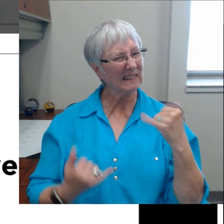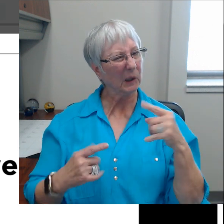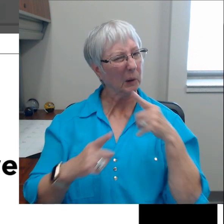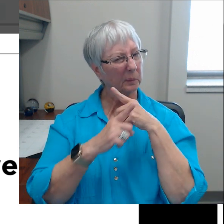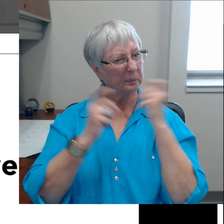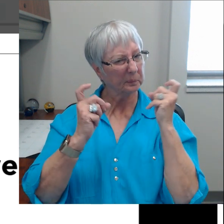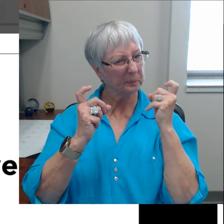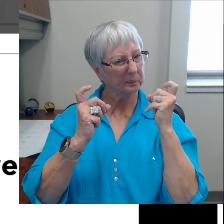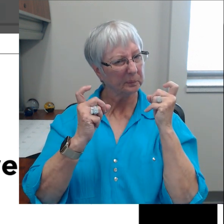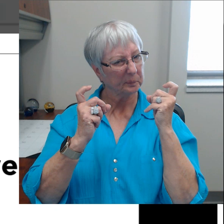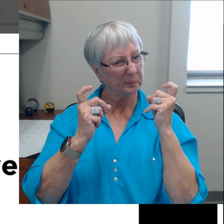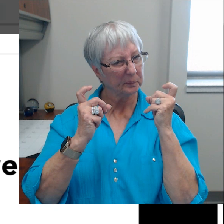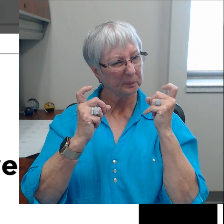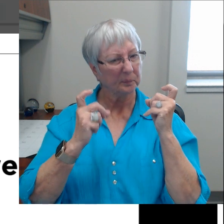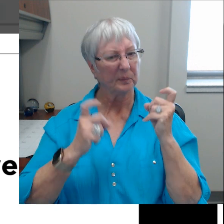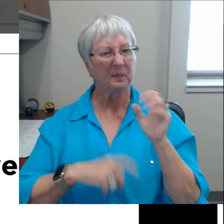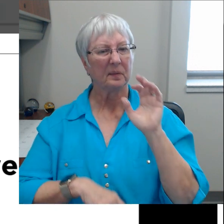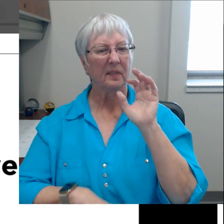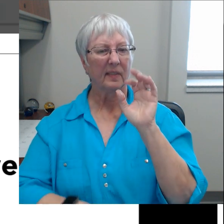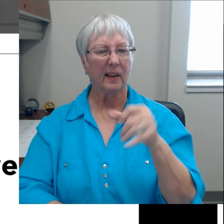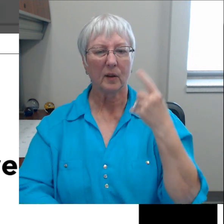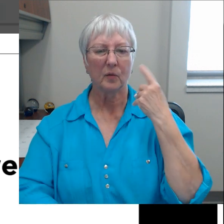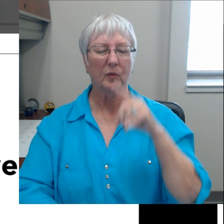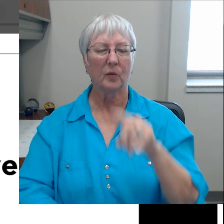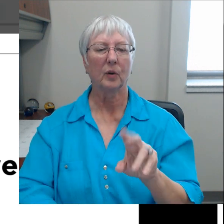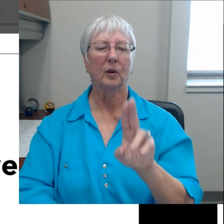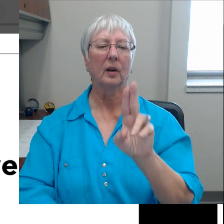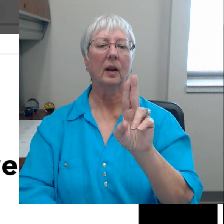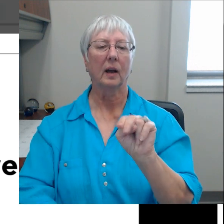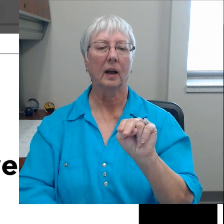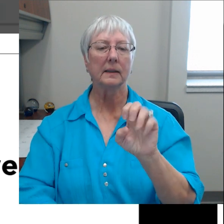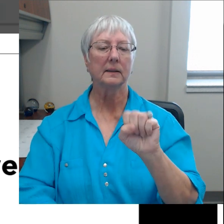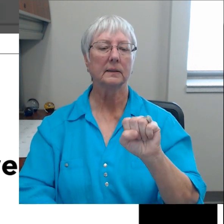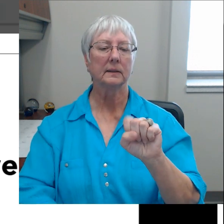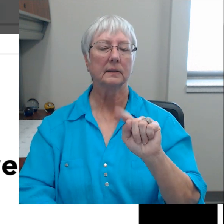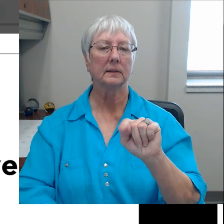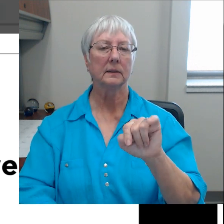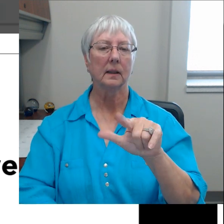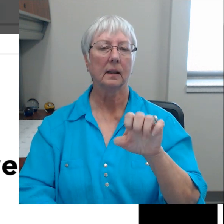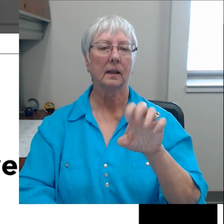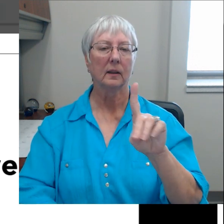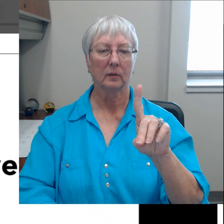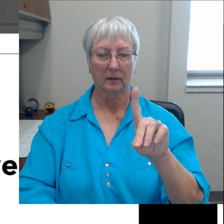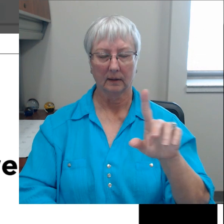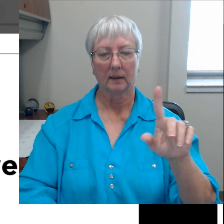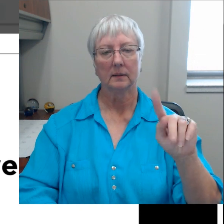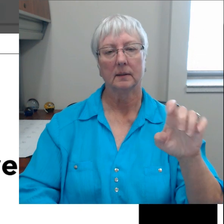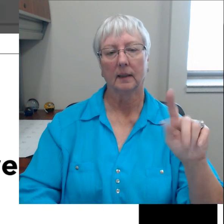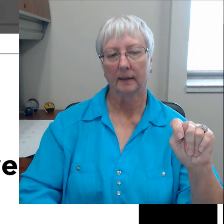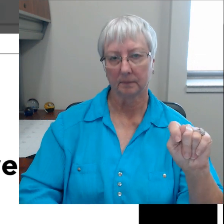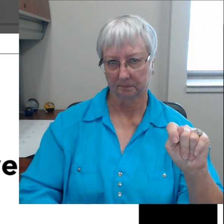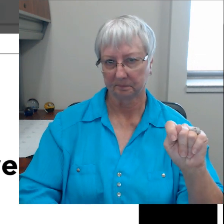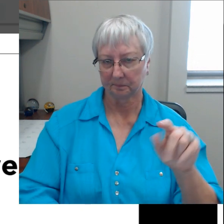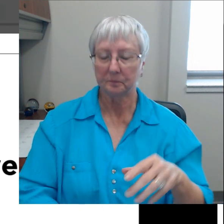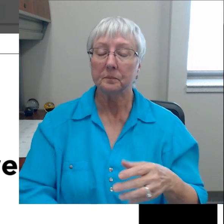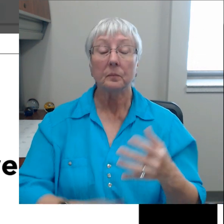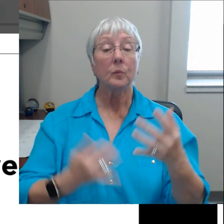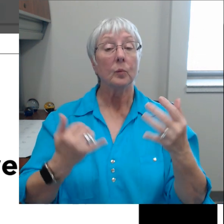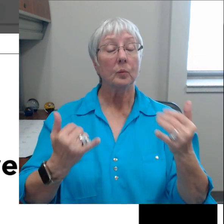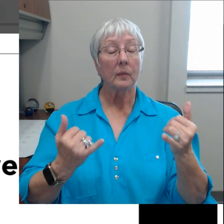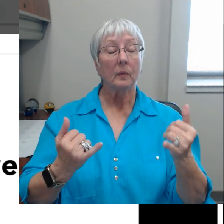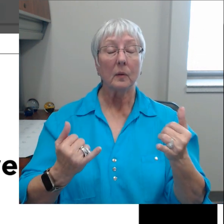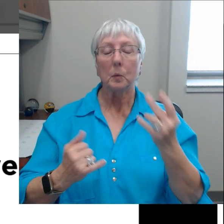flash of unstyled text, or FOUT, that we often see before our web fonts have completely loaded. In this tutorial, we'll look at what we can